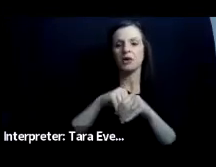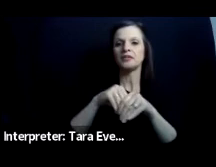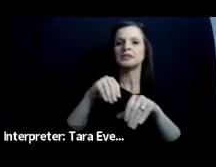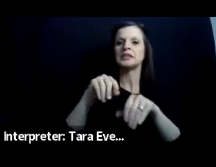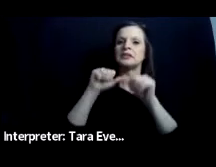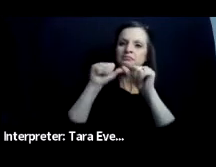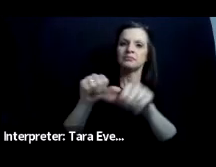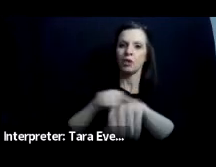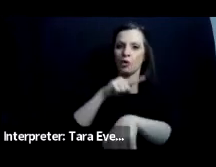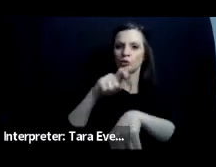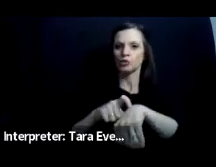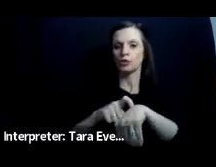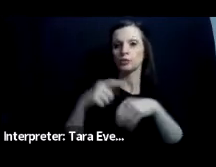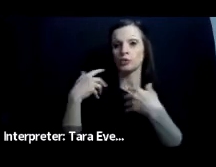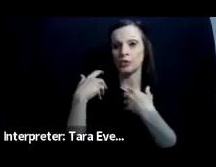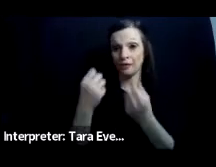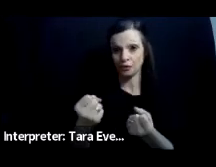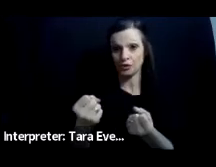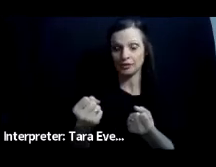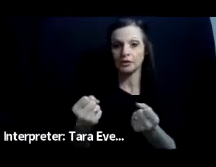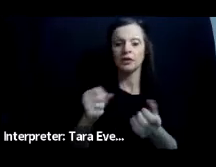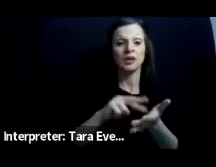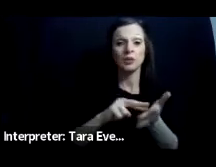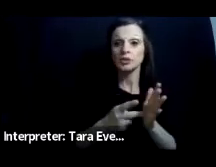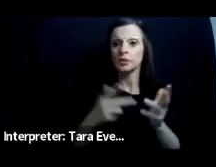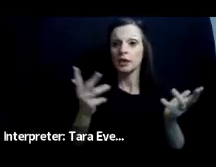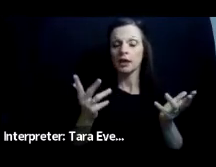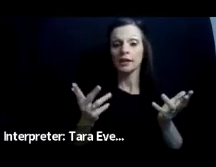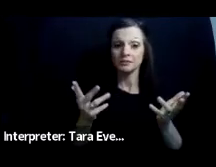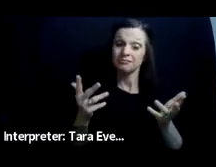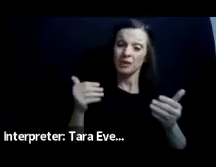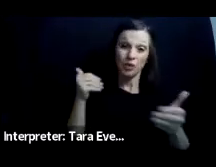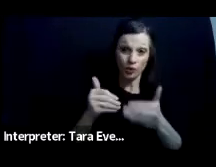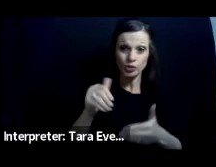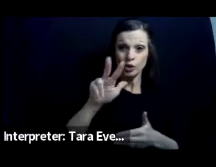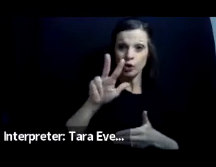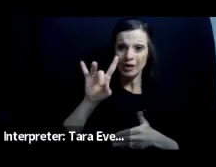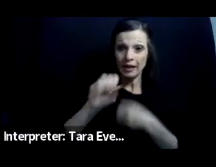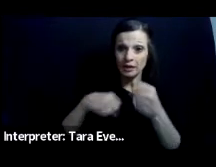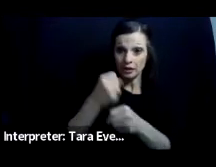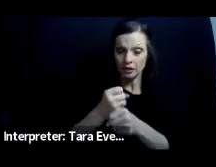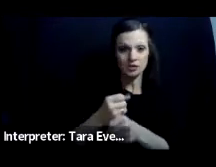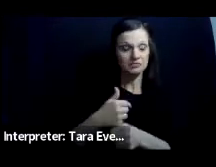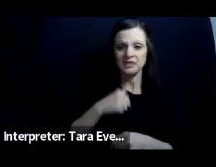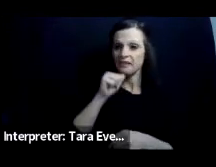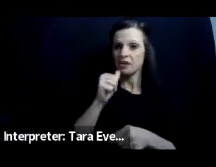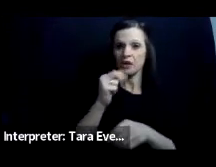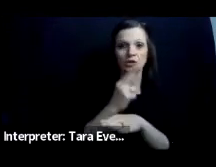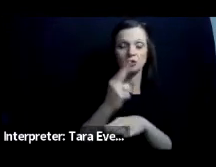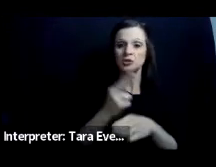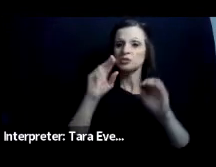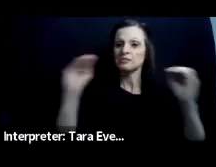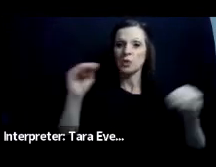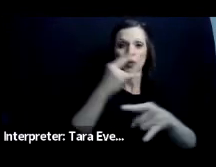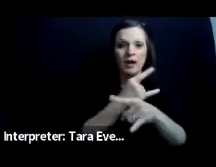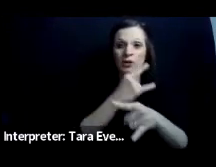means that, again, in coming up on 38 years, I haven't used any alcohol, illicit or non-prescribed medication.